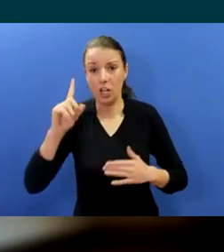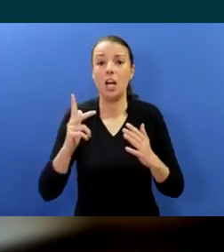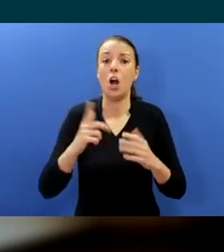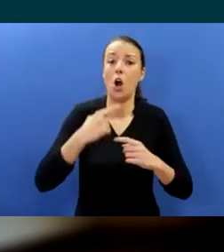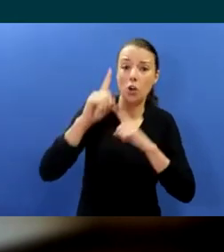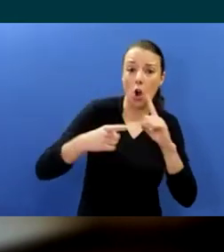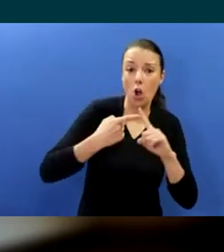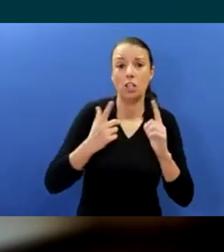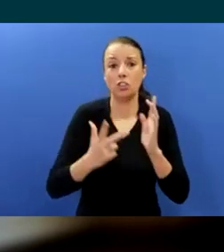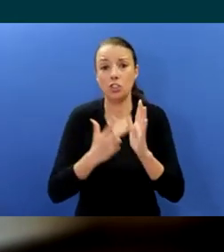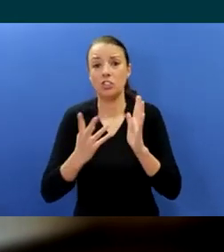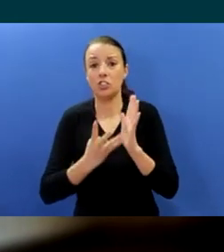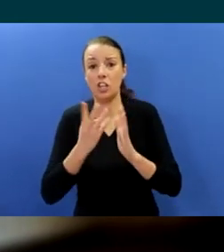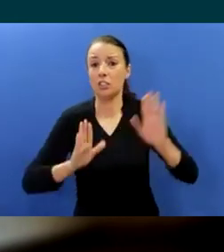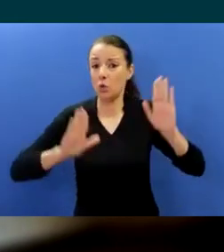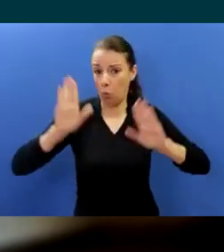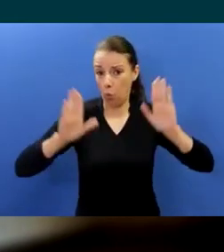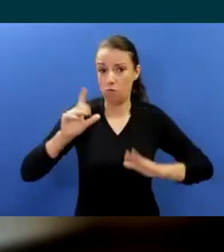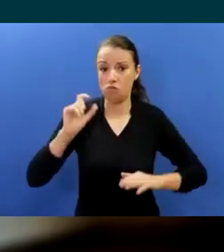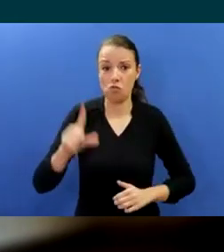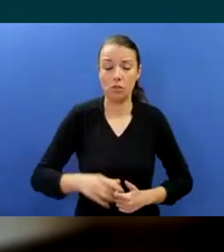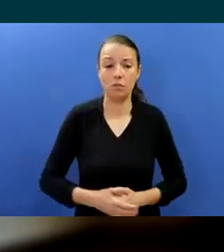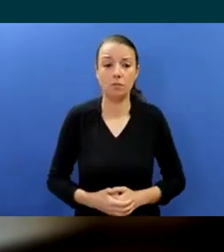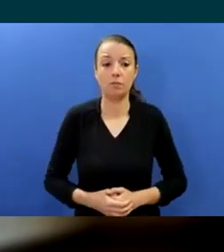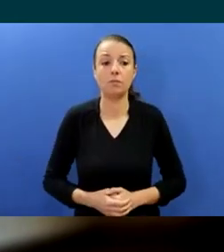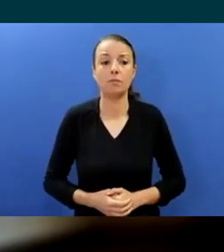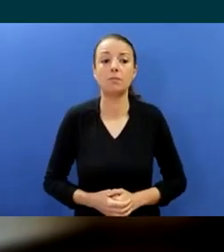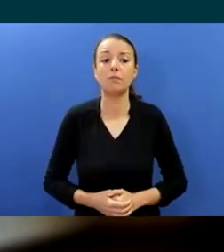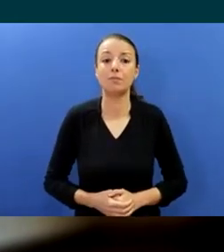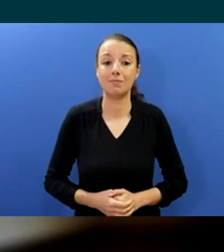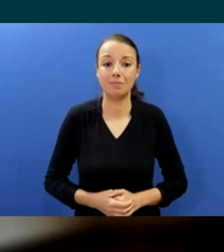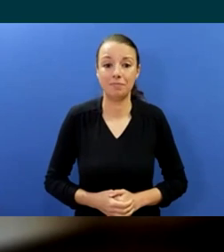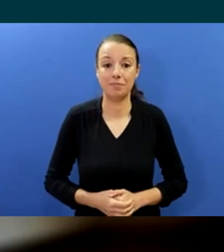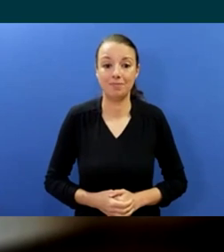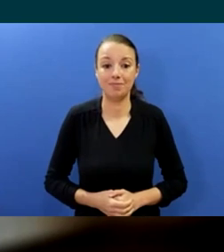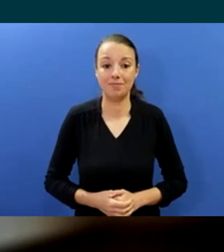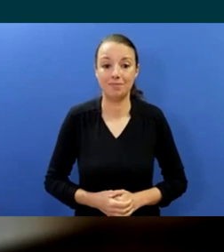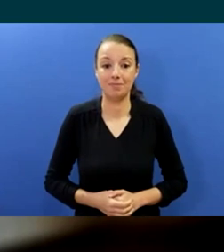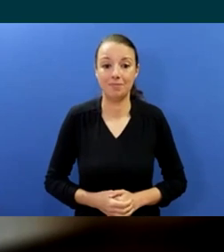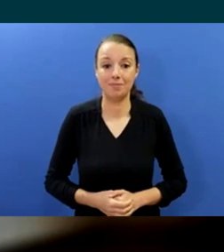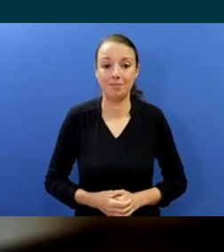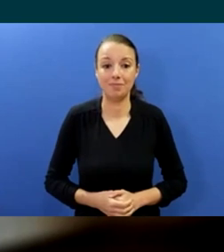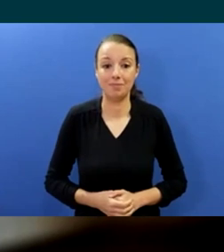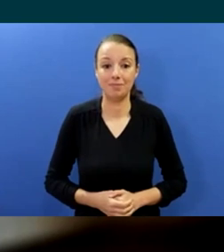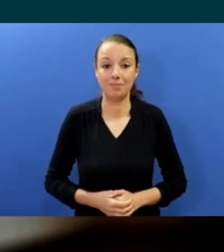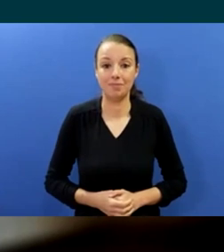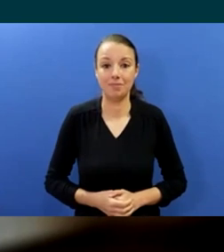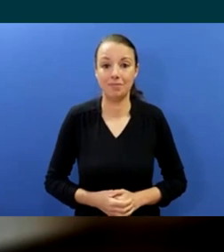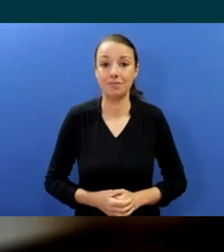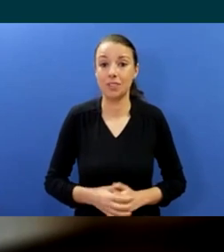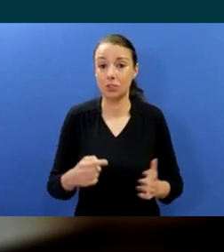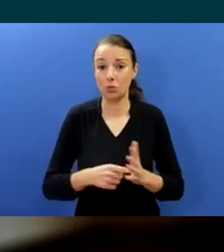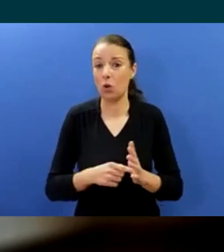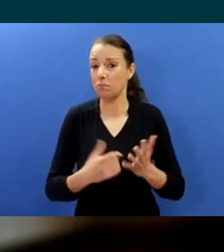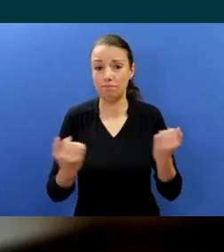basic voting on either elections or specific topics, which can be urban projects.